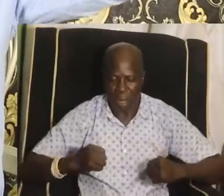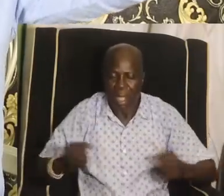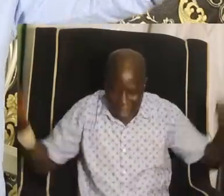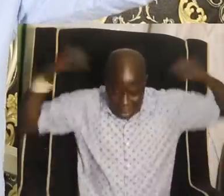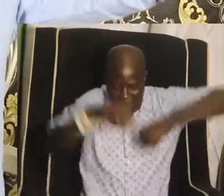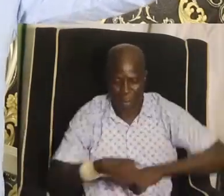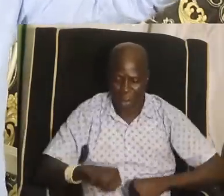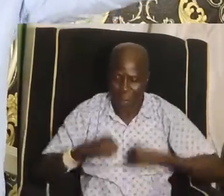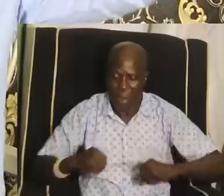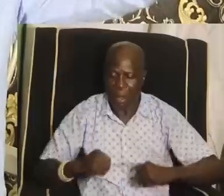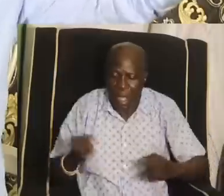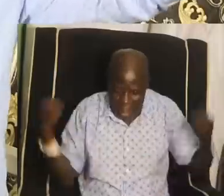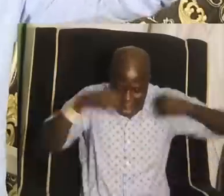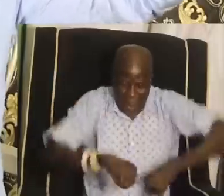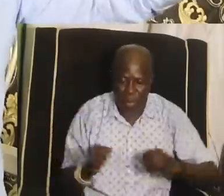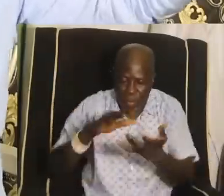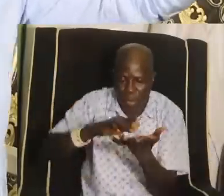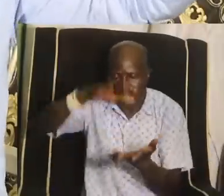lift up your hands.